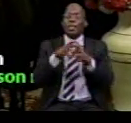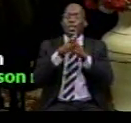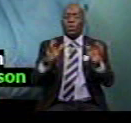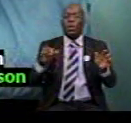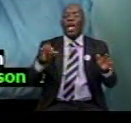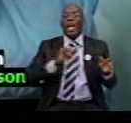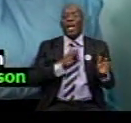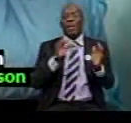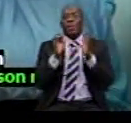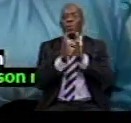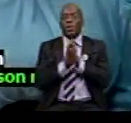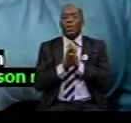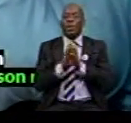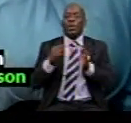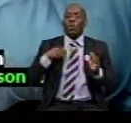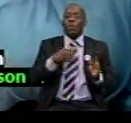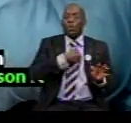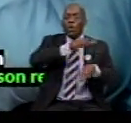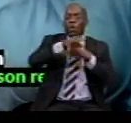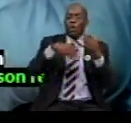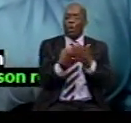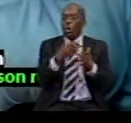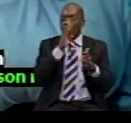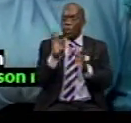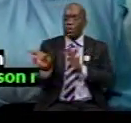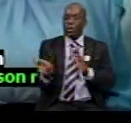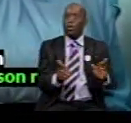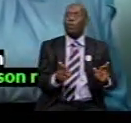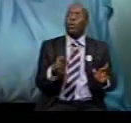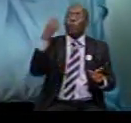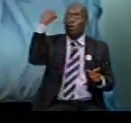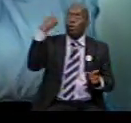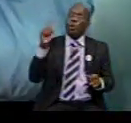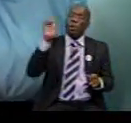we'll all be ready for his